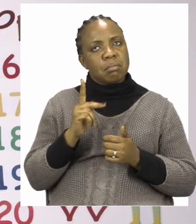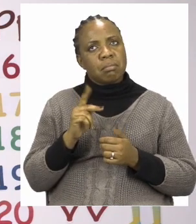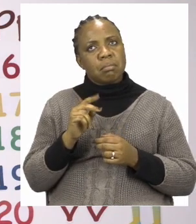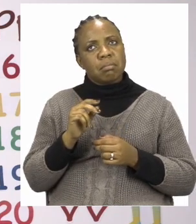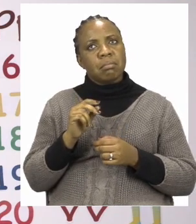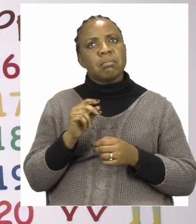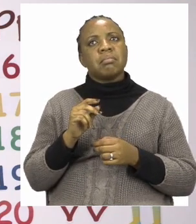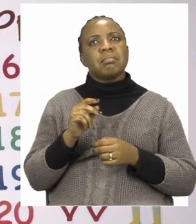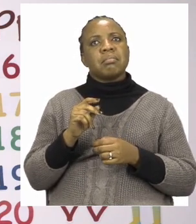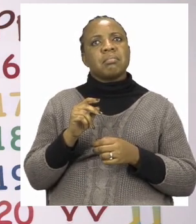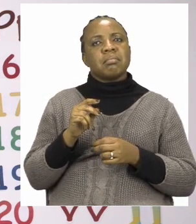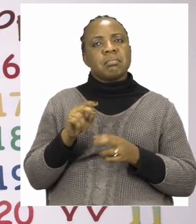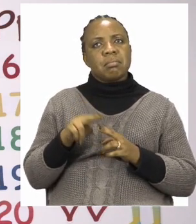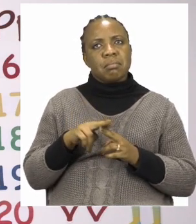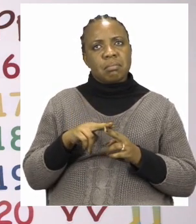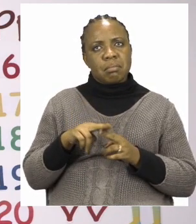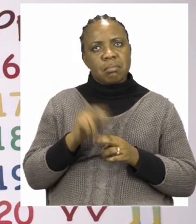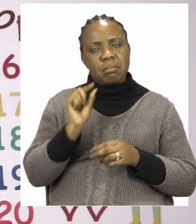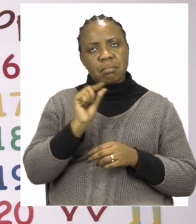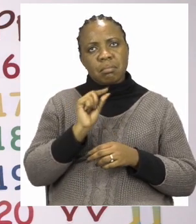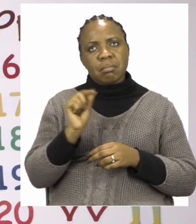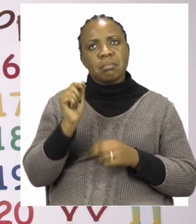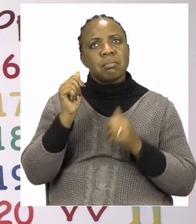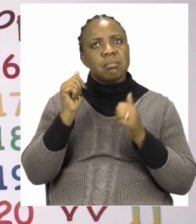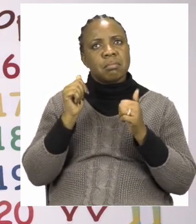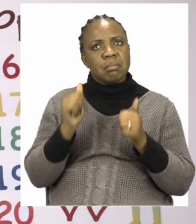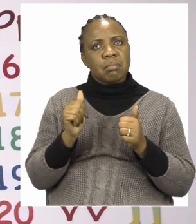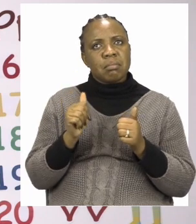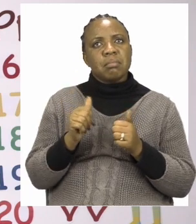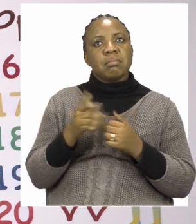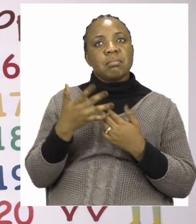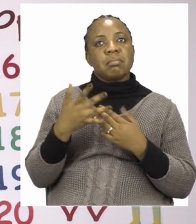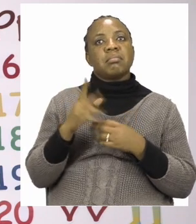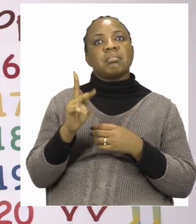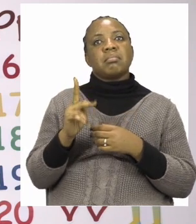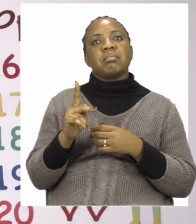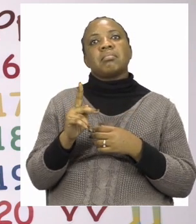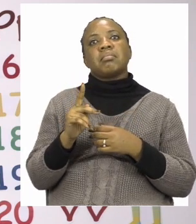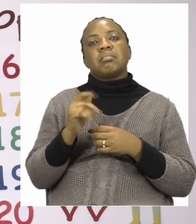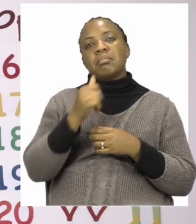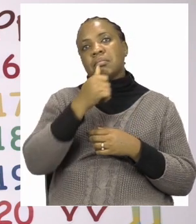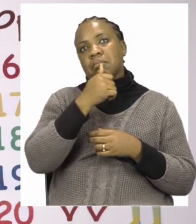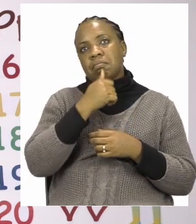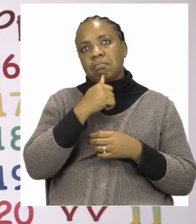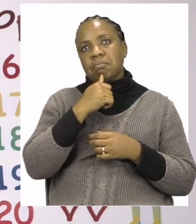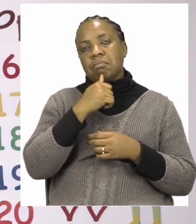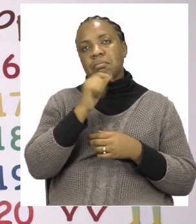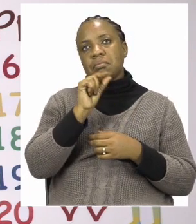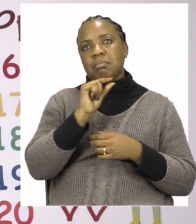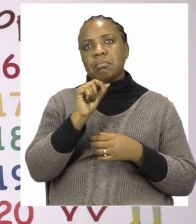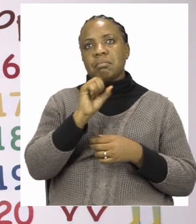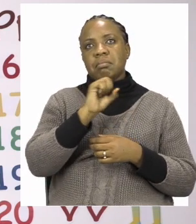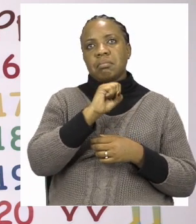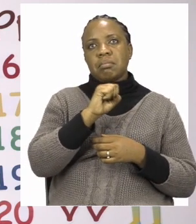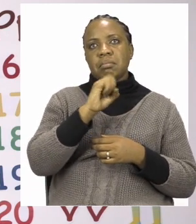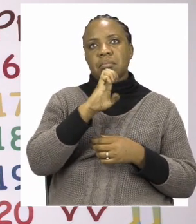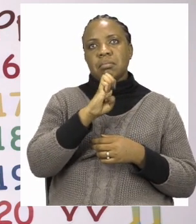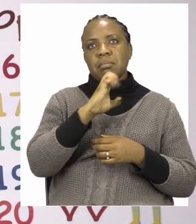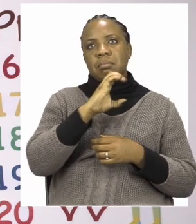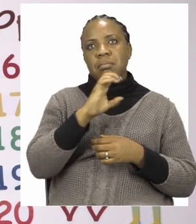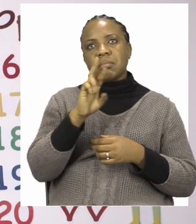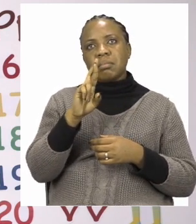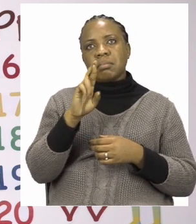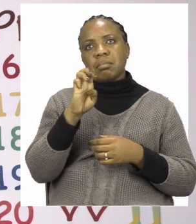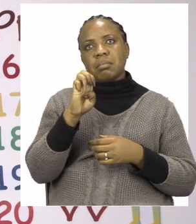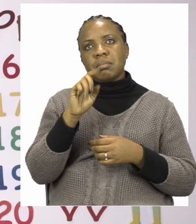and then I've used the word secrets. So these are the 3 sentences I have made so far.